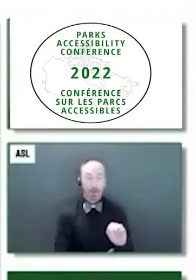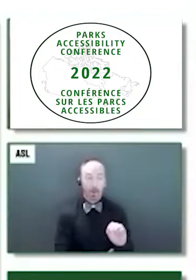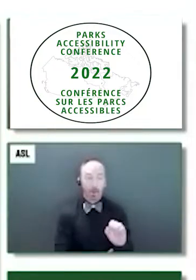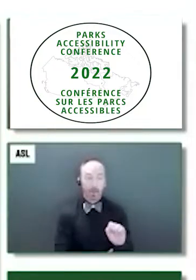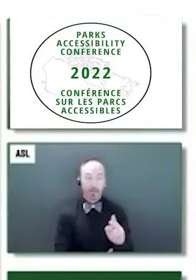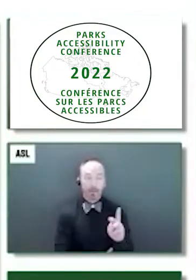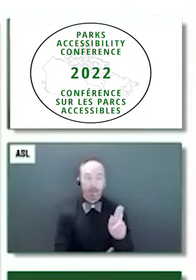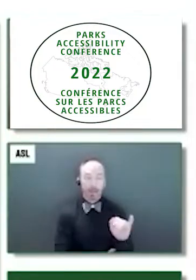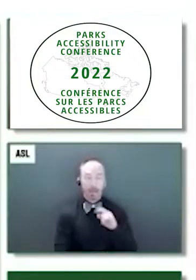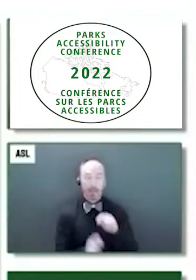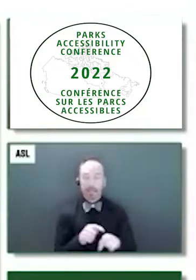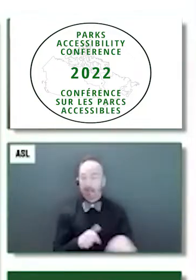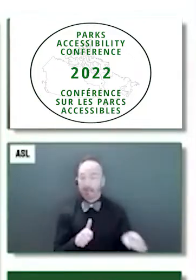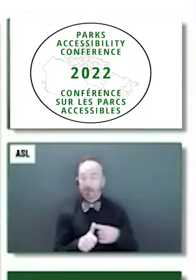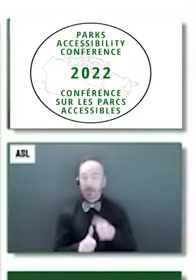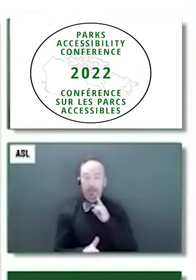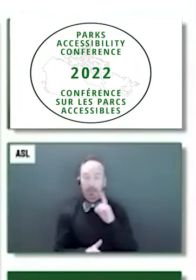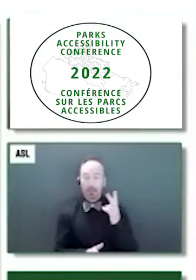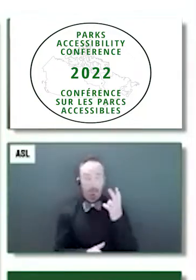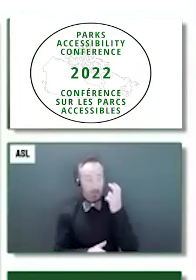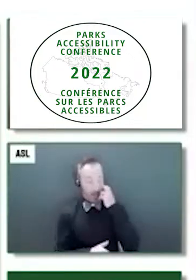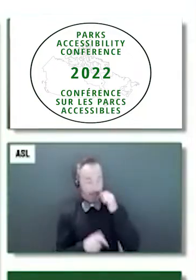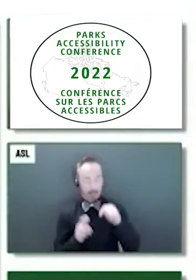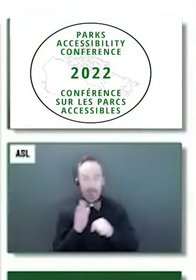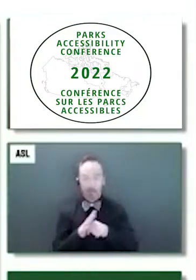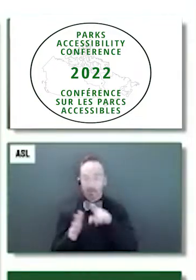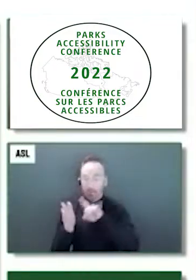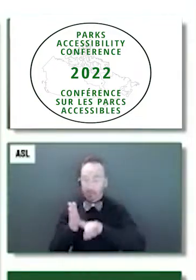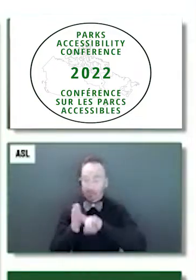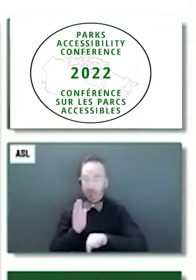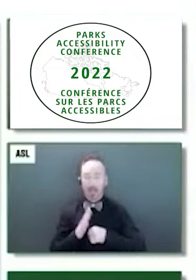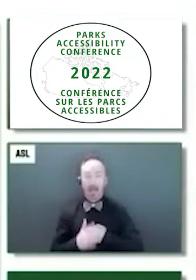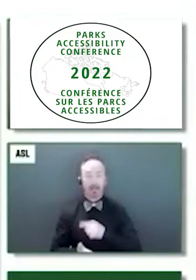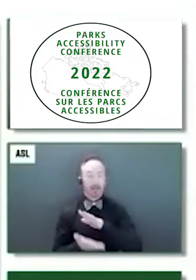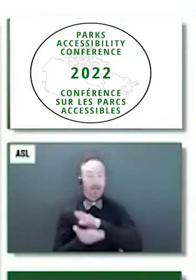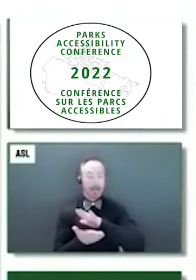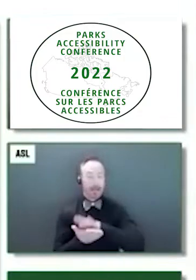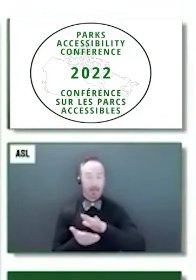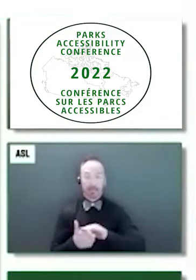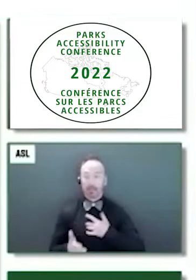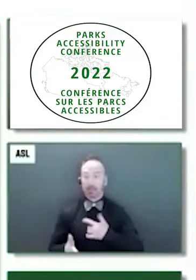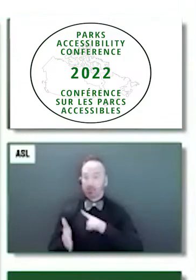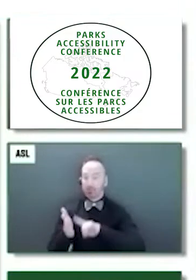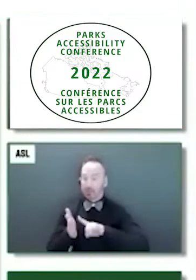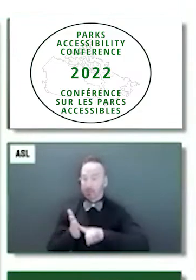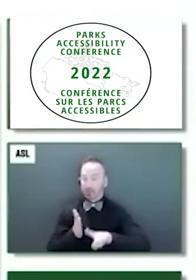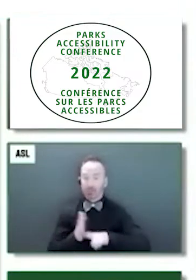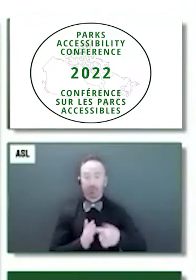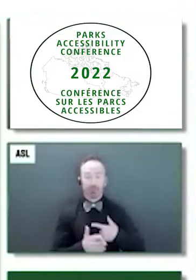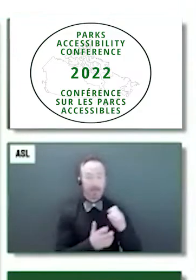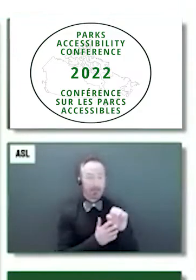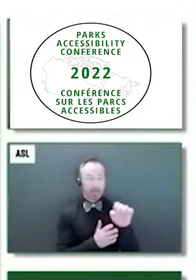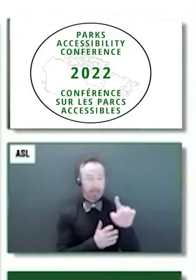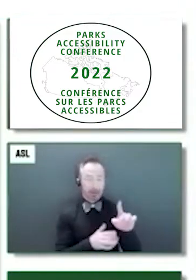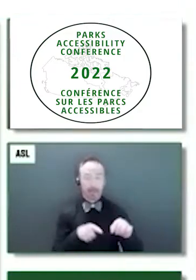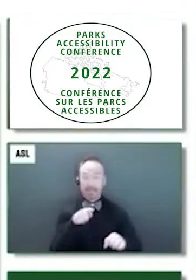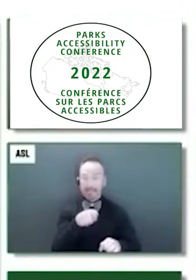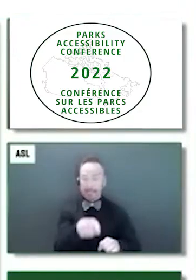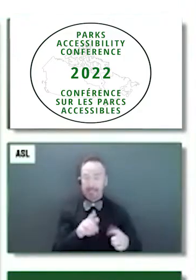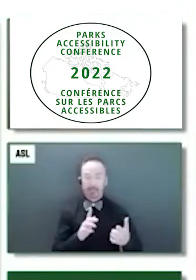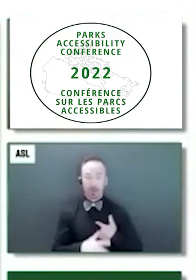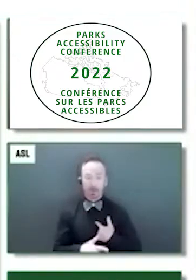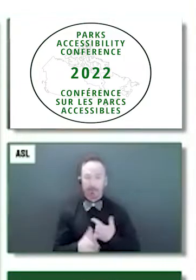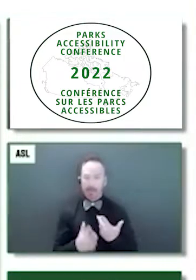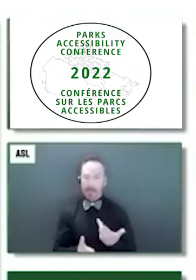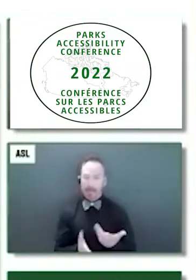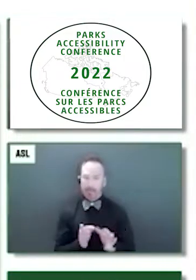more than 20 years' experience as an academic researcher and educator. He is a key member of the Canadian National Institute of the Blind, where